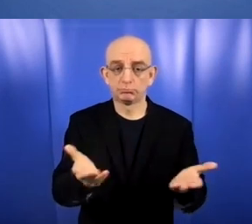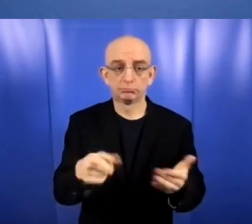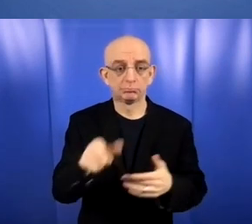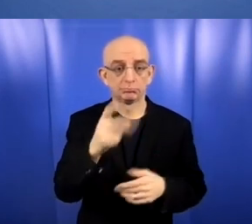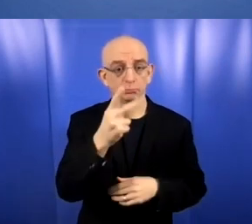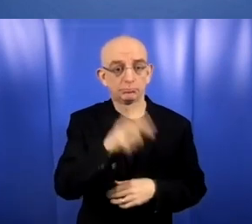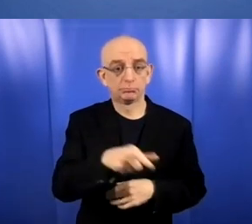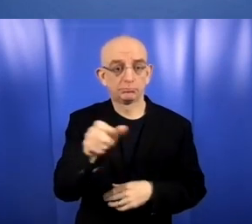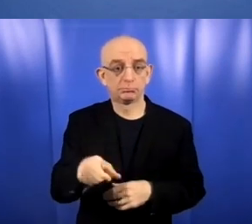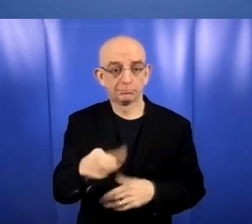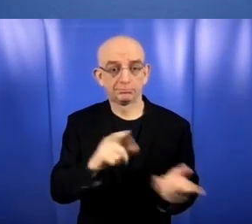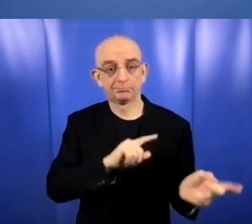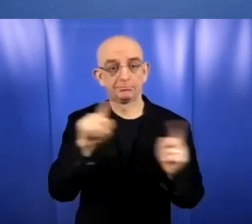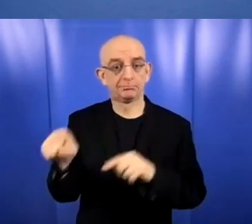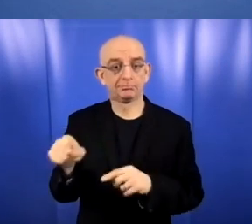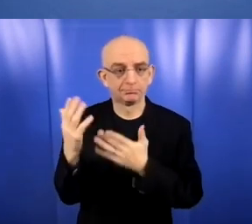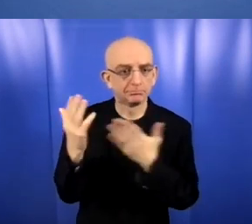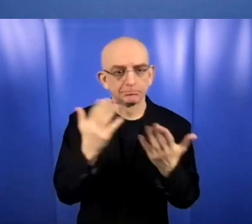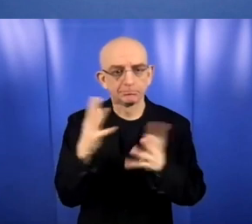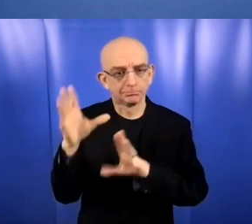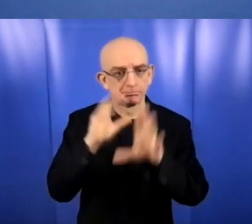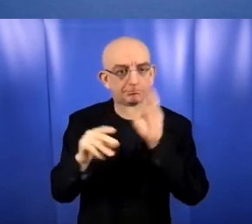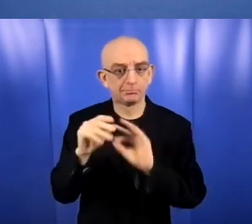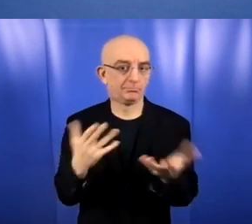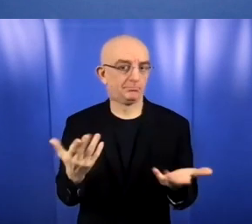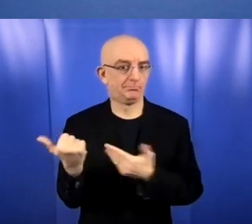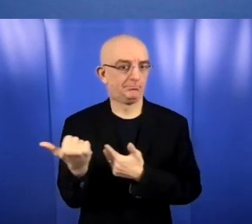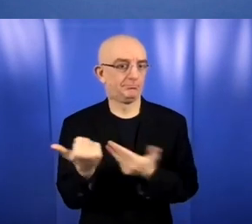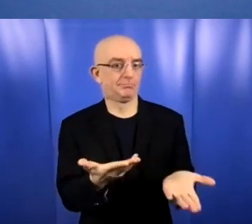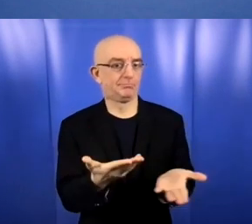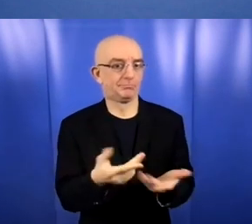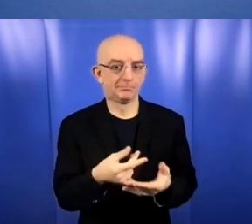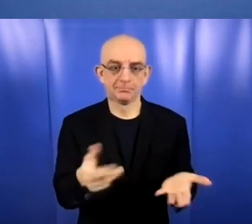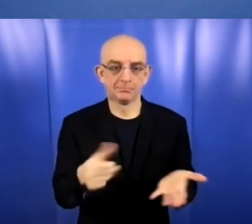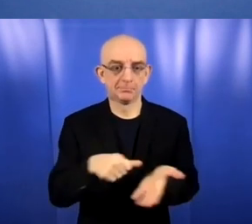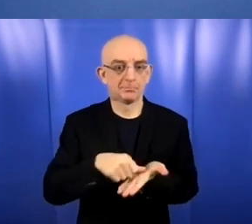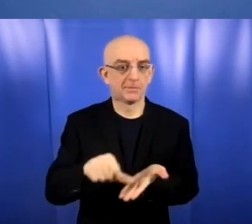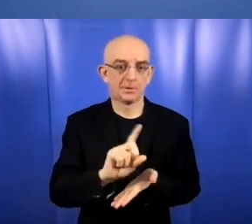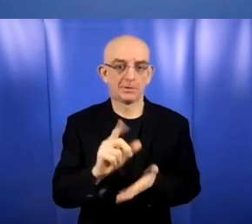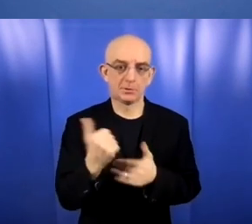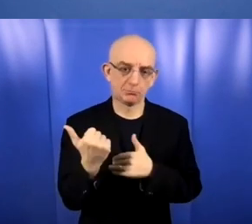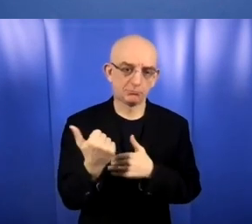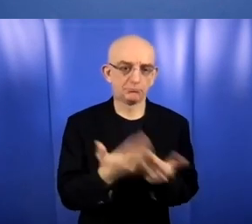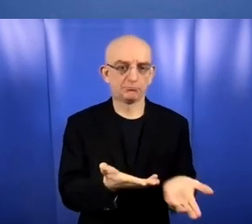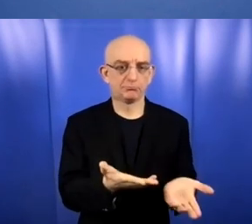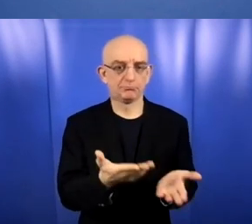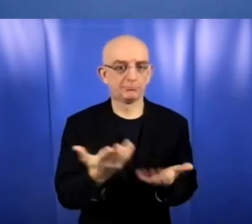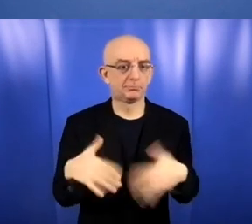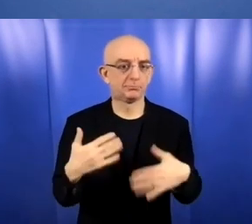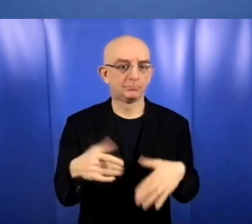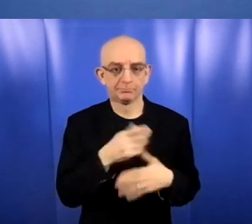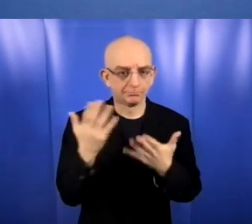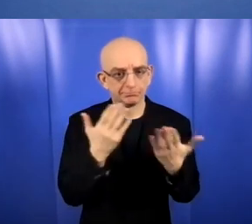Okay, so this is the sort of thing that universities can do. I should add, we also have